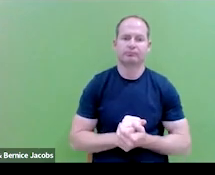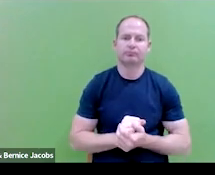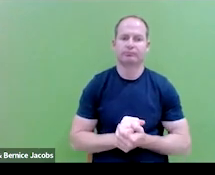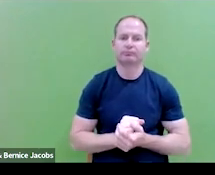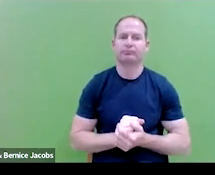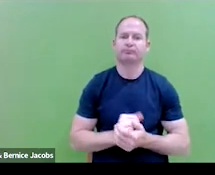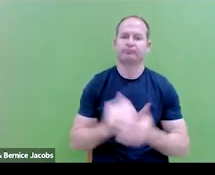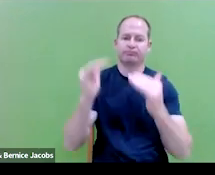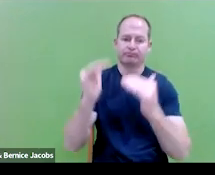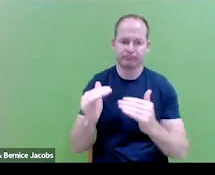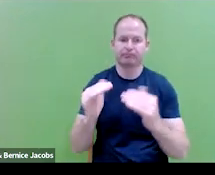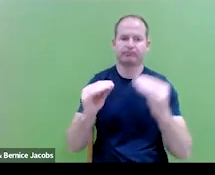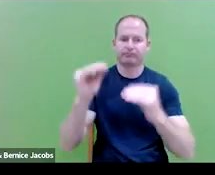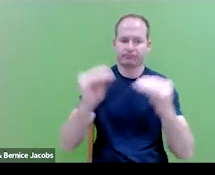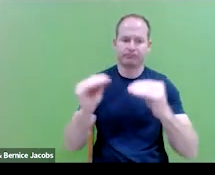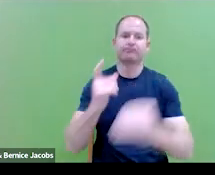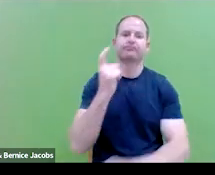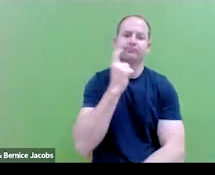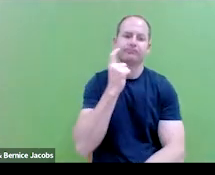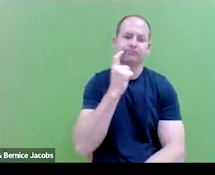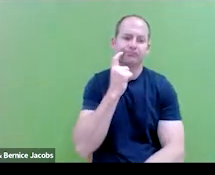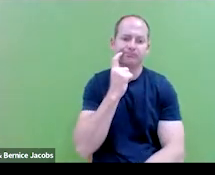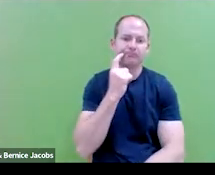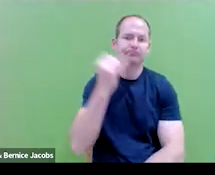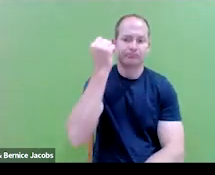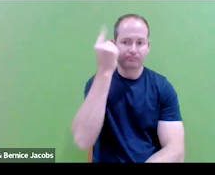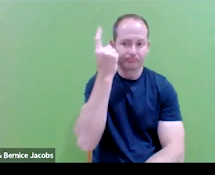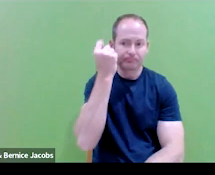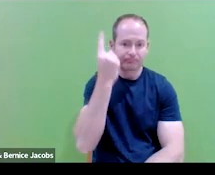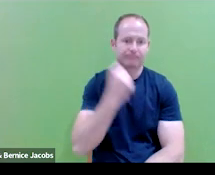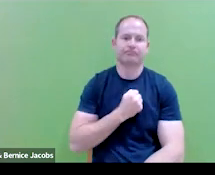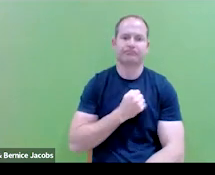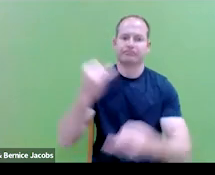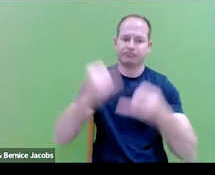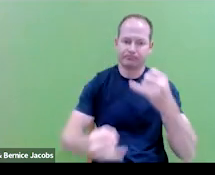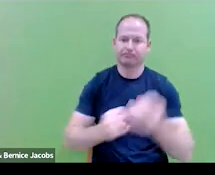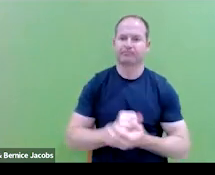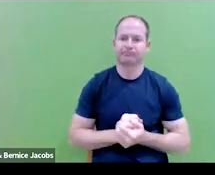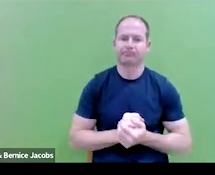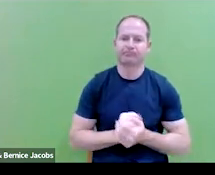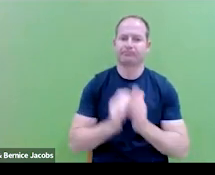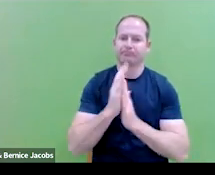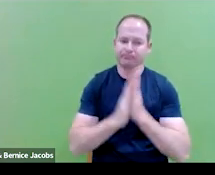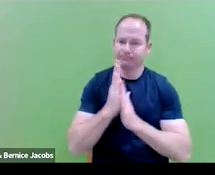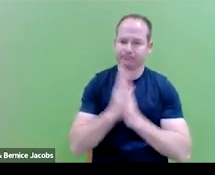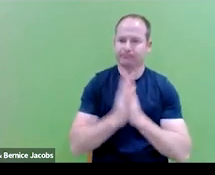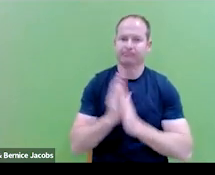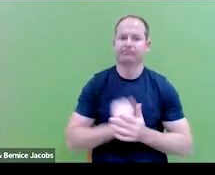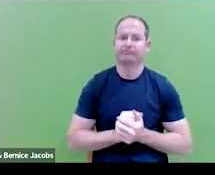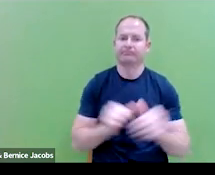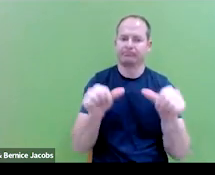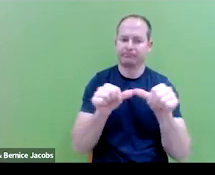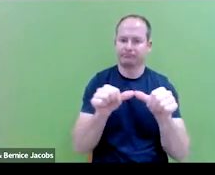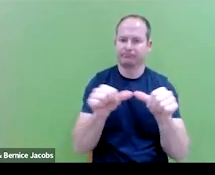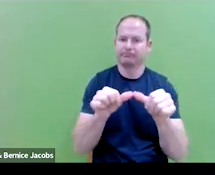flexibility, simple, perceptible, error, effort, size, and